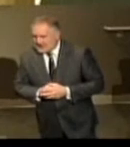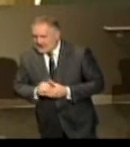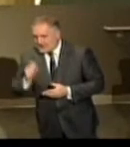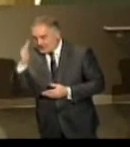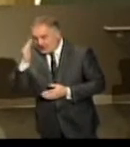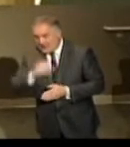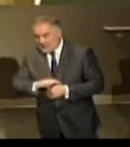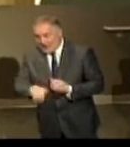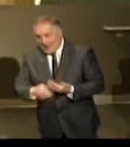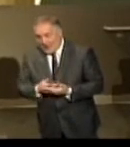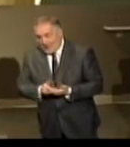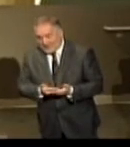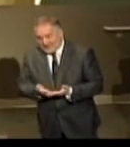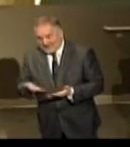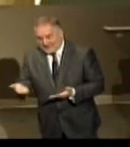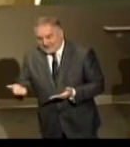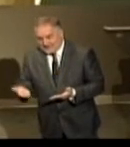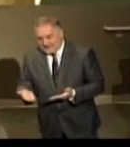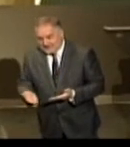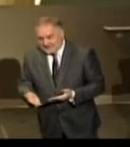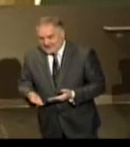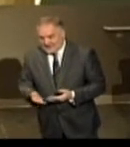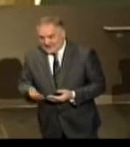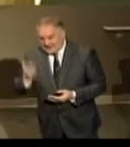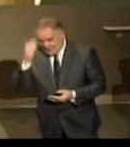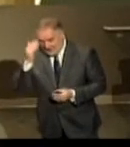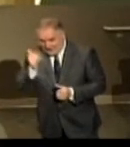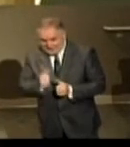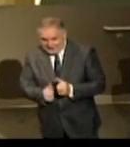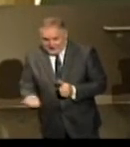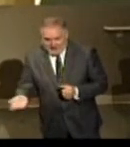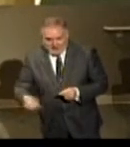knows all those things, does he not know everything about you?